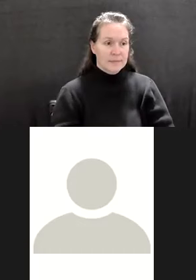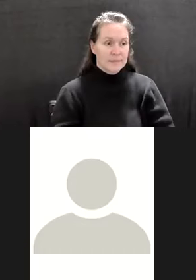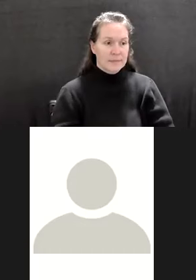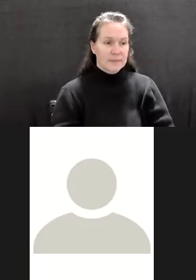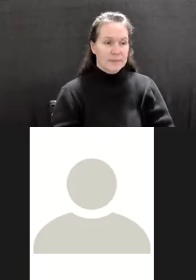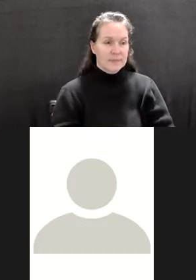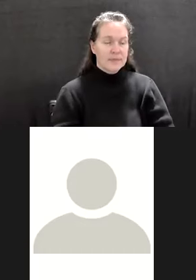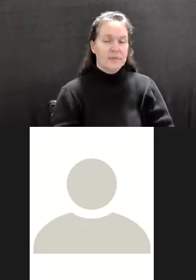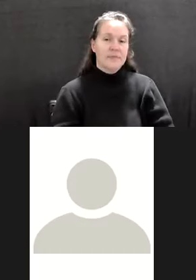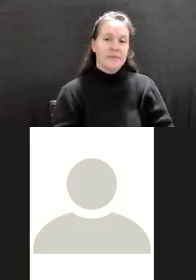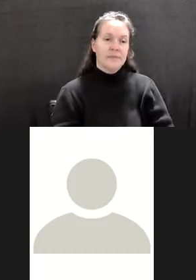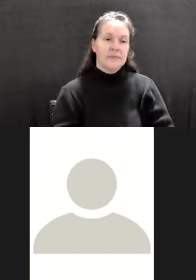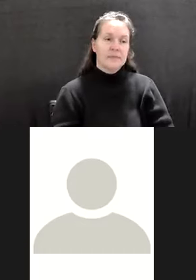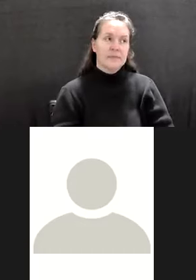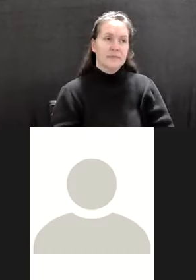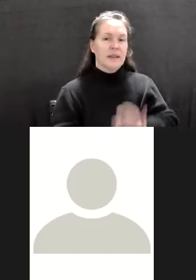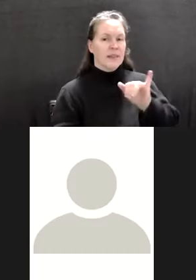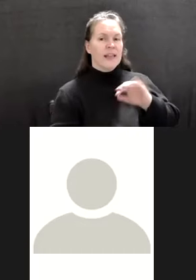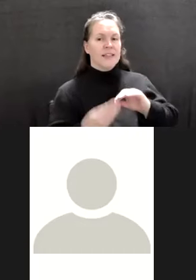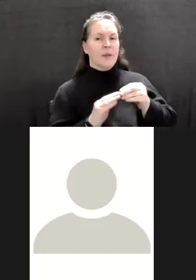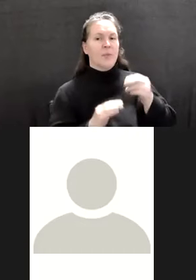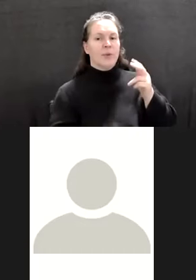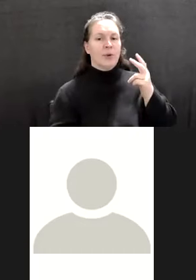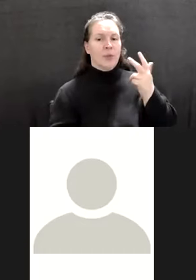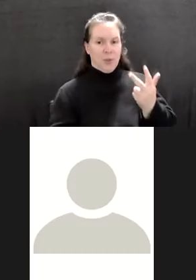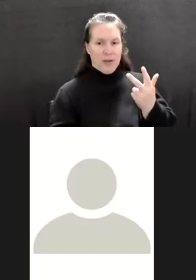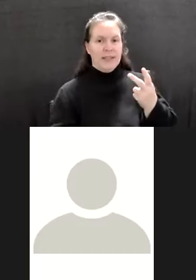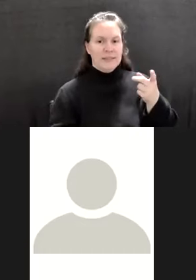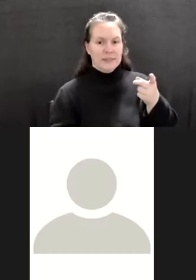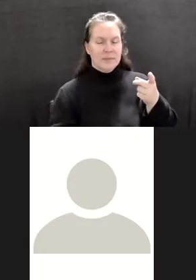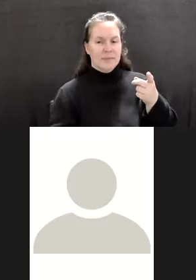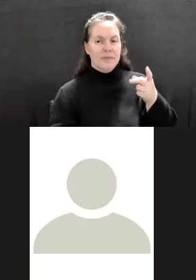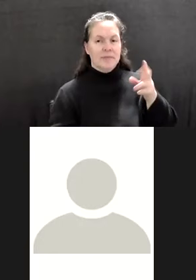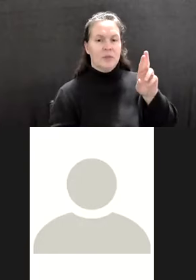So that would be number three there, Ross.